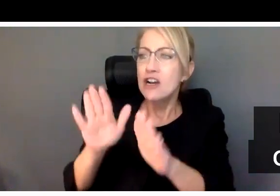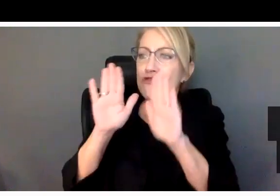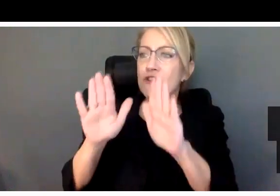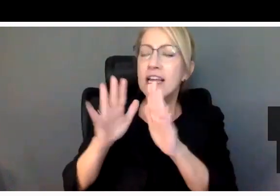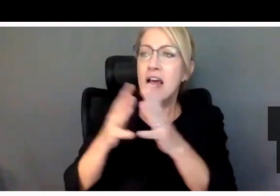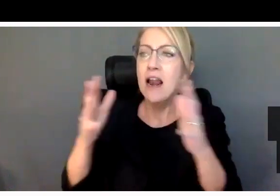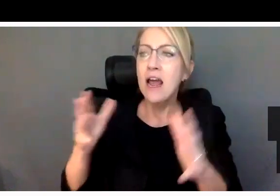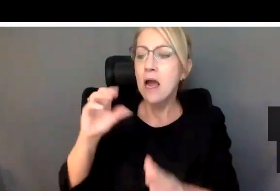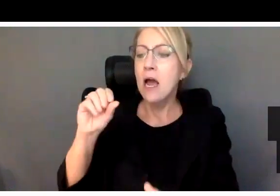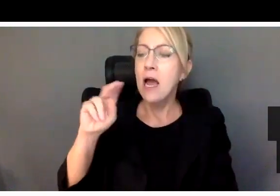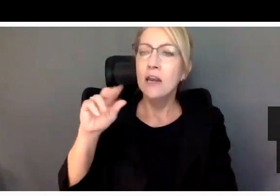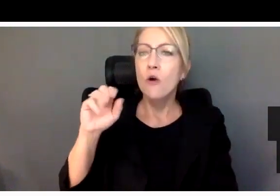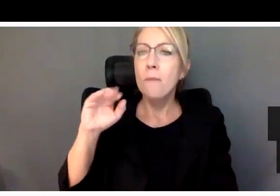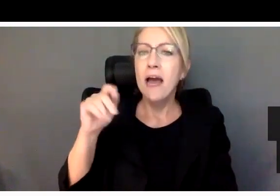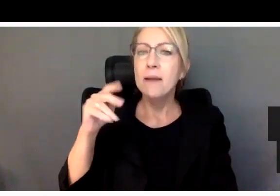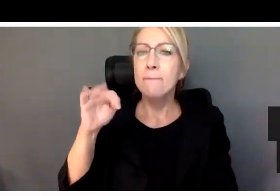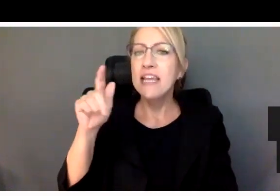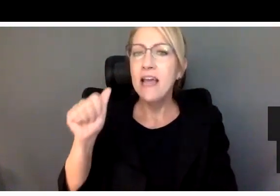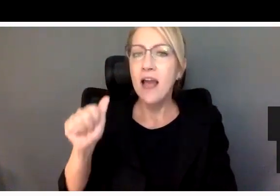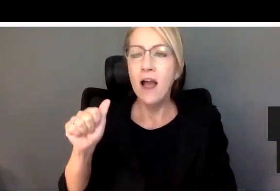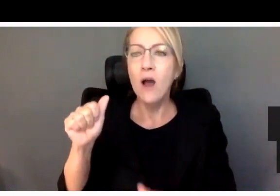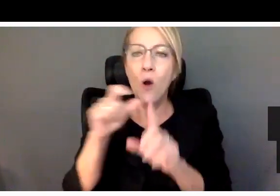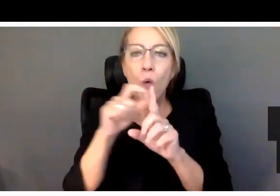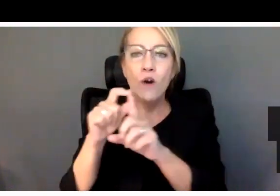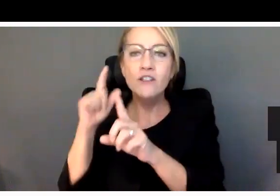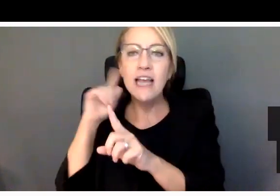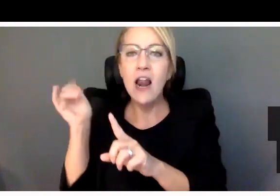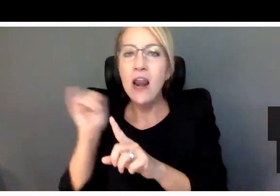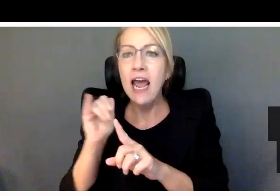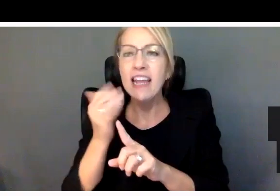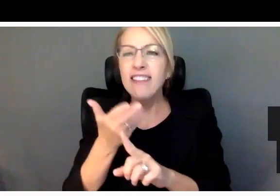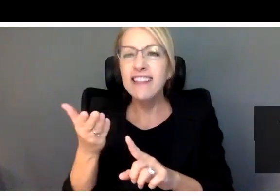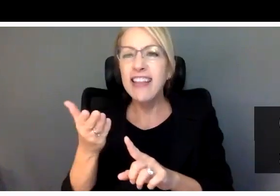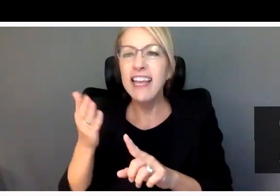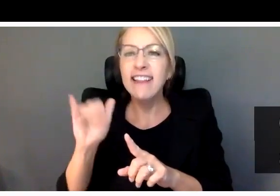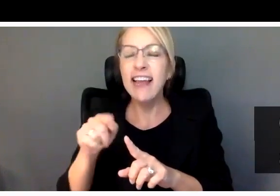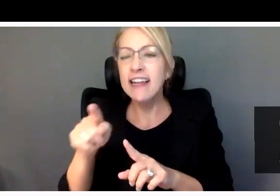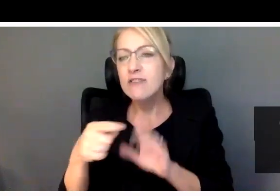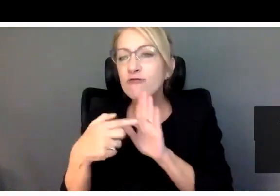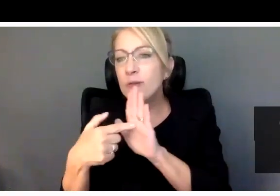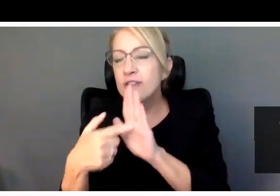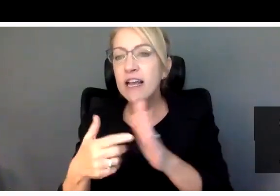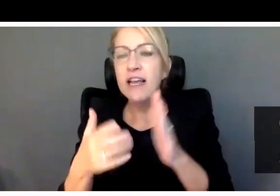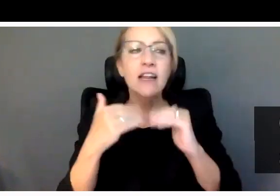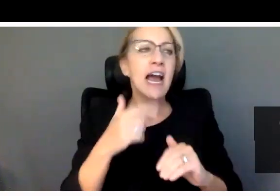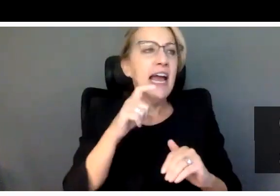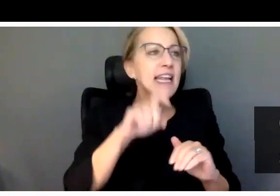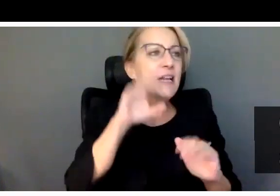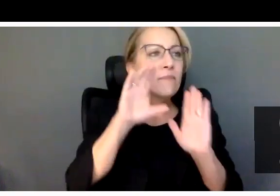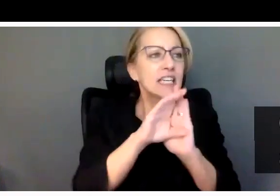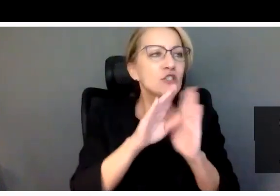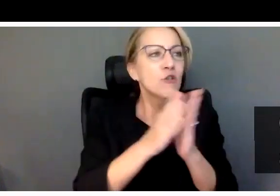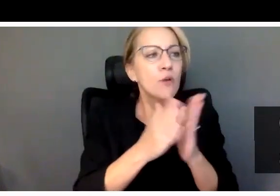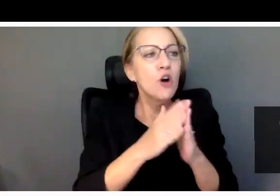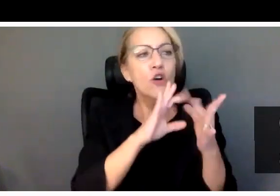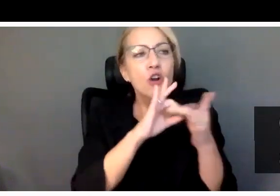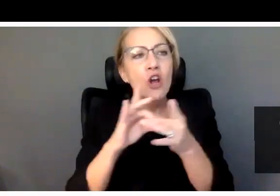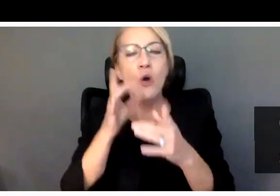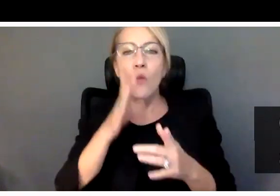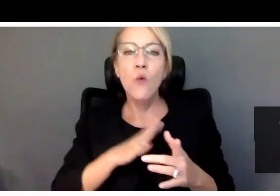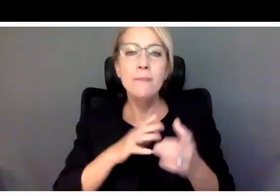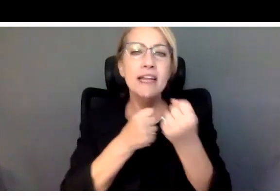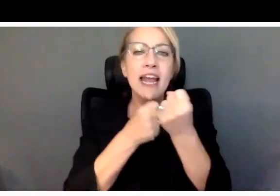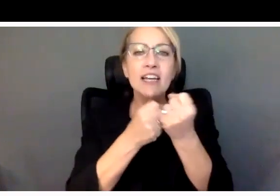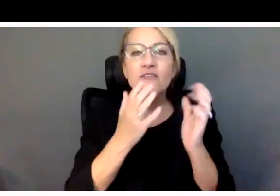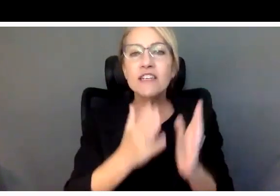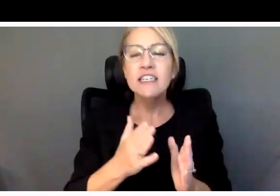it, or I need a picture book about women activists, or I'm trying to find a book and I forgot the name